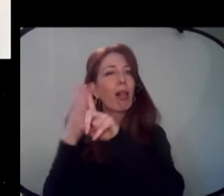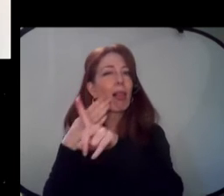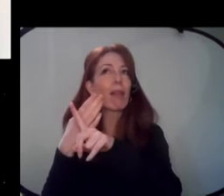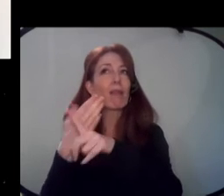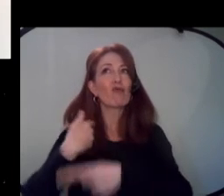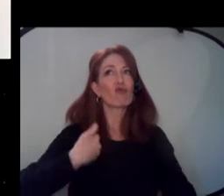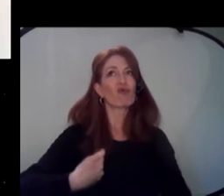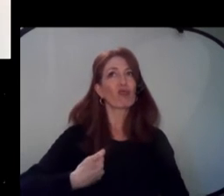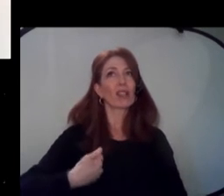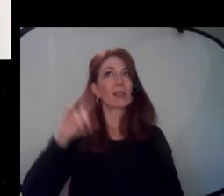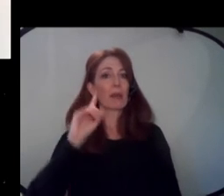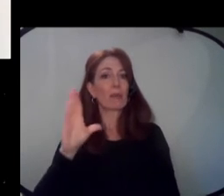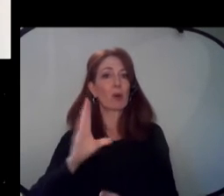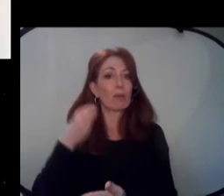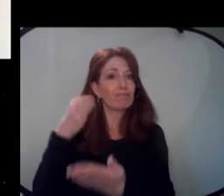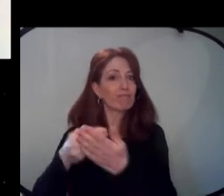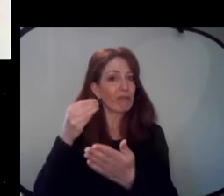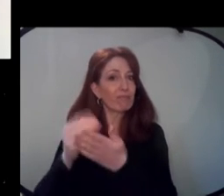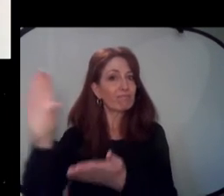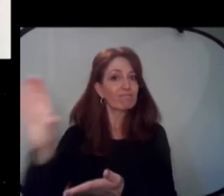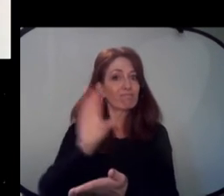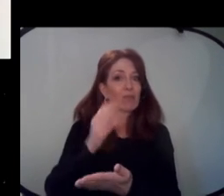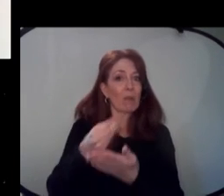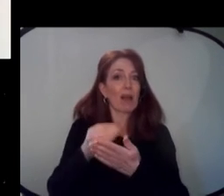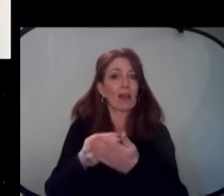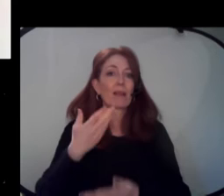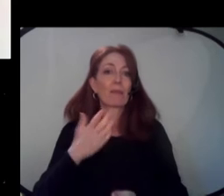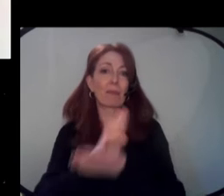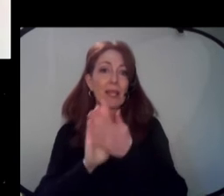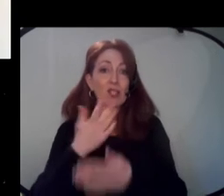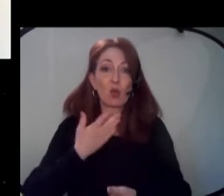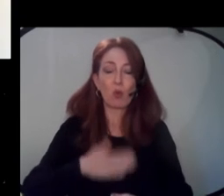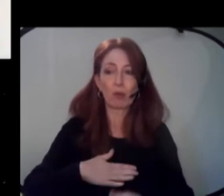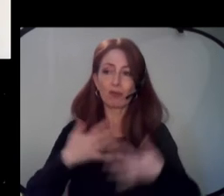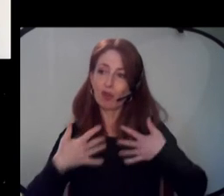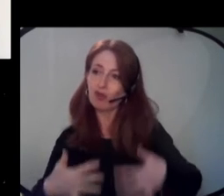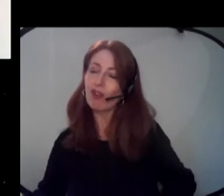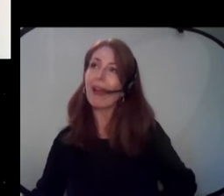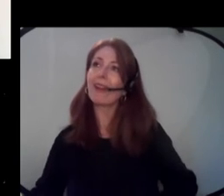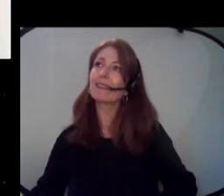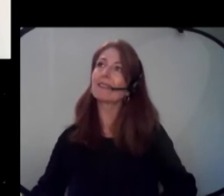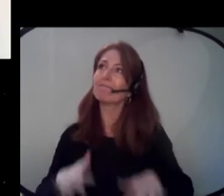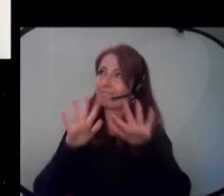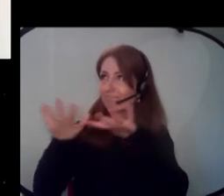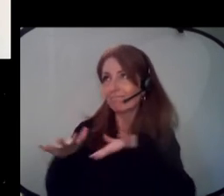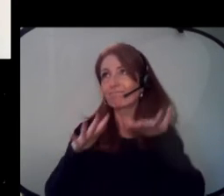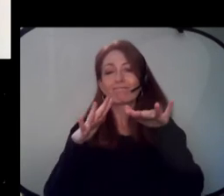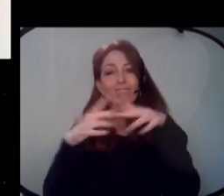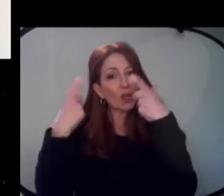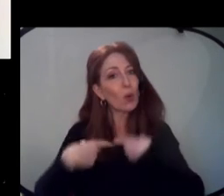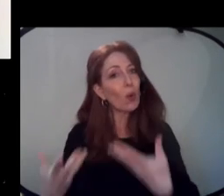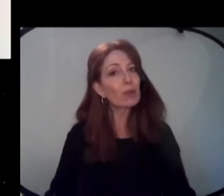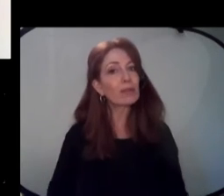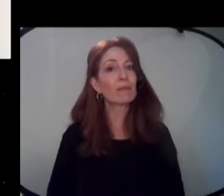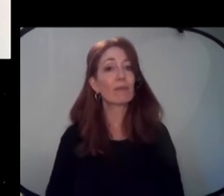well-off people that they want to commission you. You need to dress up nicely and go and, I don't know, play the game at court. There's one instance where she turns